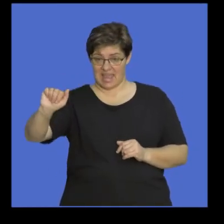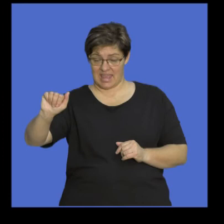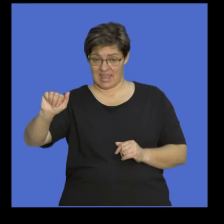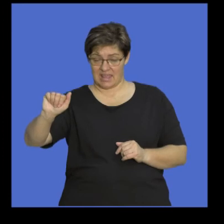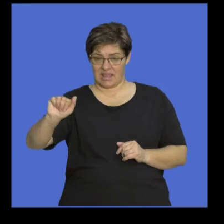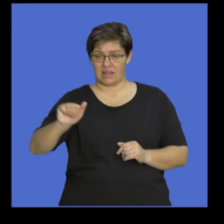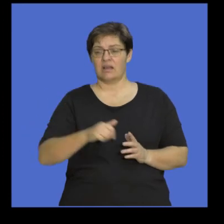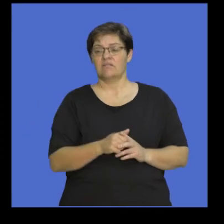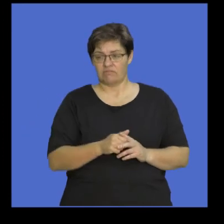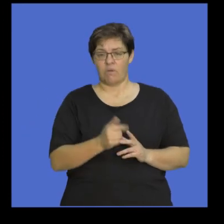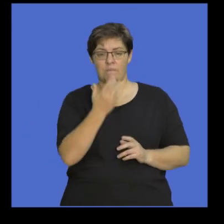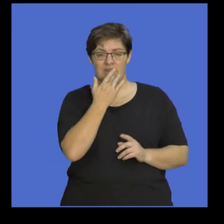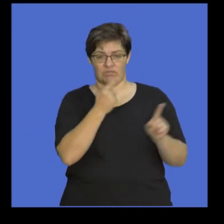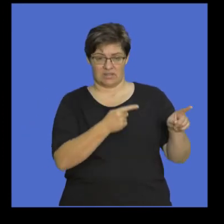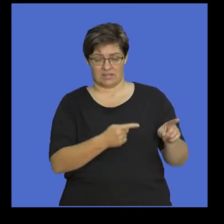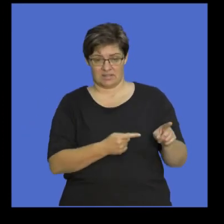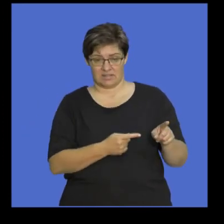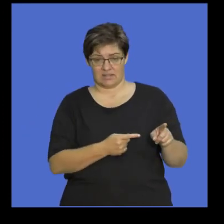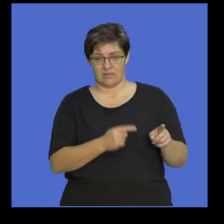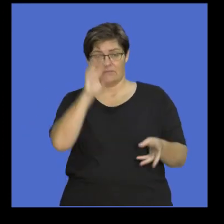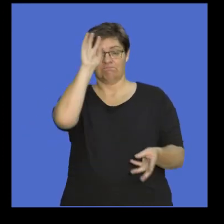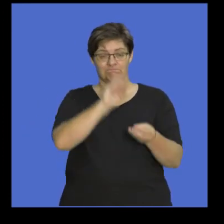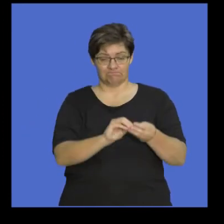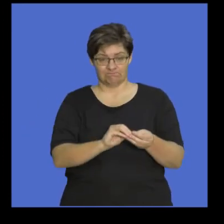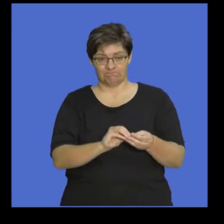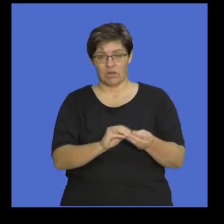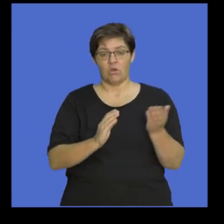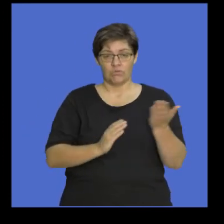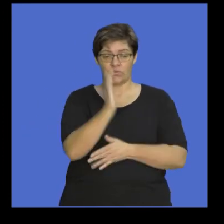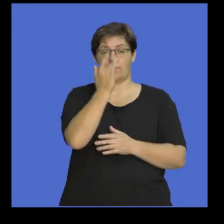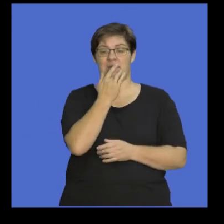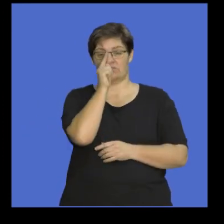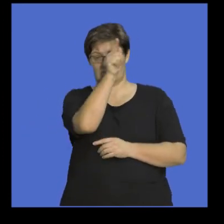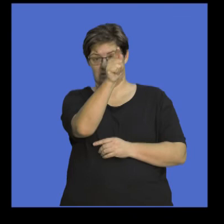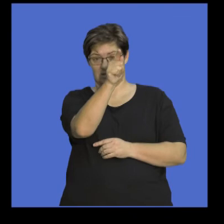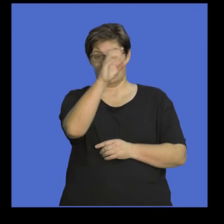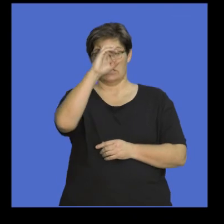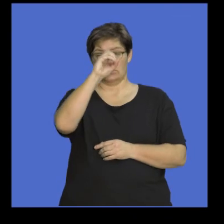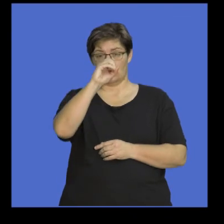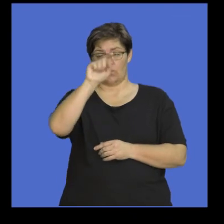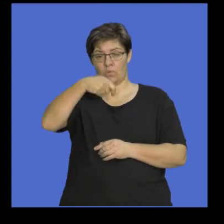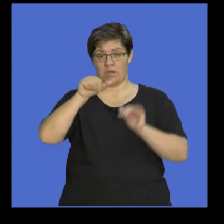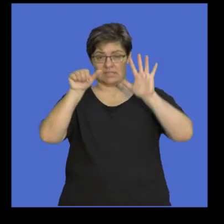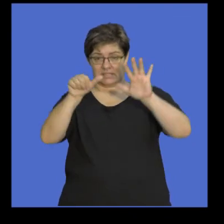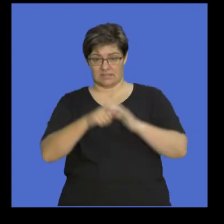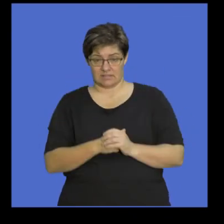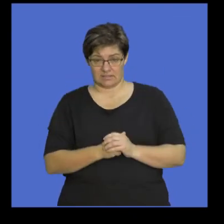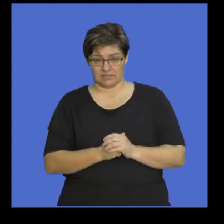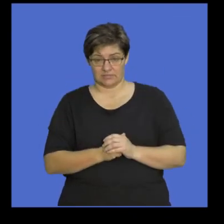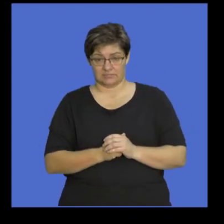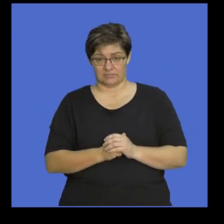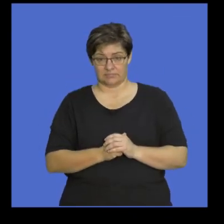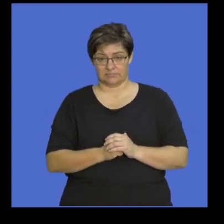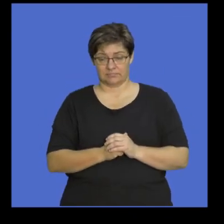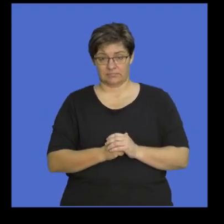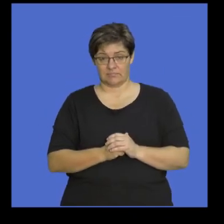through the battery. So this is actually, the total one is through the battery, okay? So this is the current